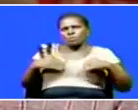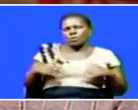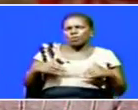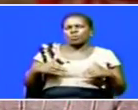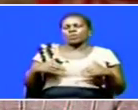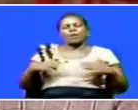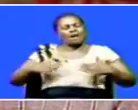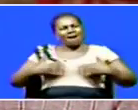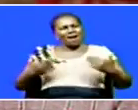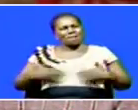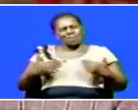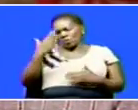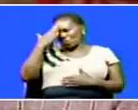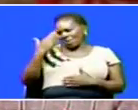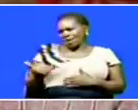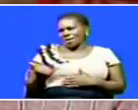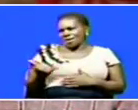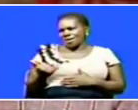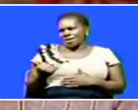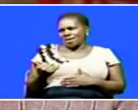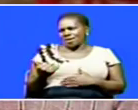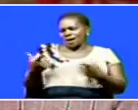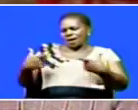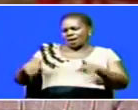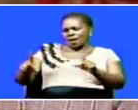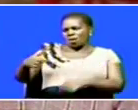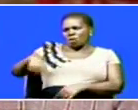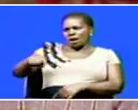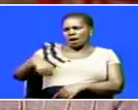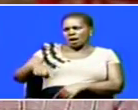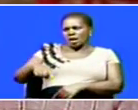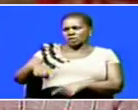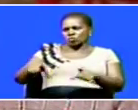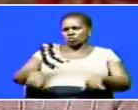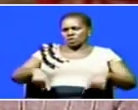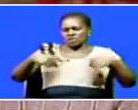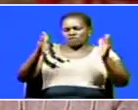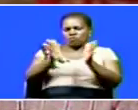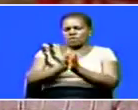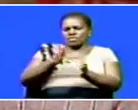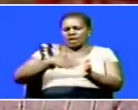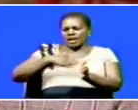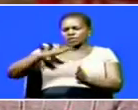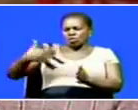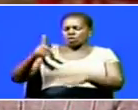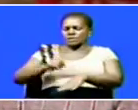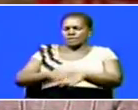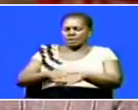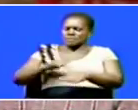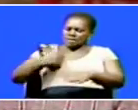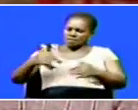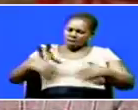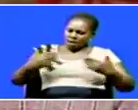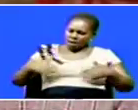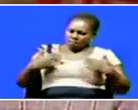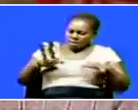na tukafurahia kwa maana wameturuhusu kukaa na sisi wakati wote. Na tunafurahia